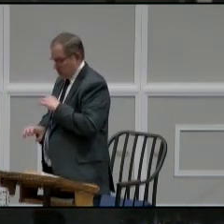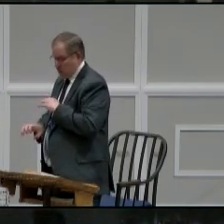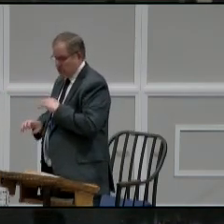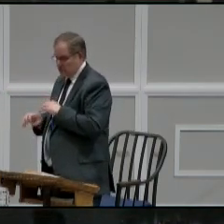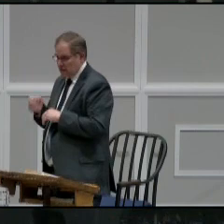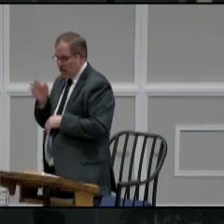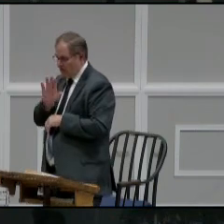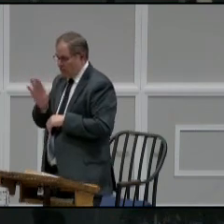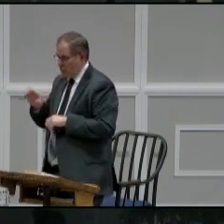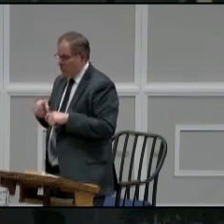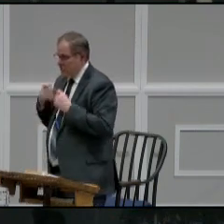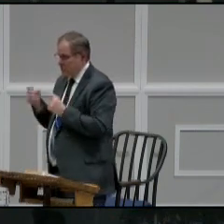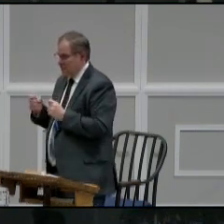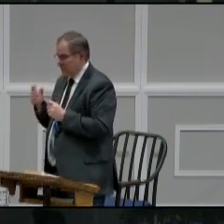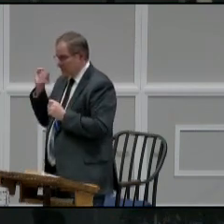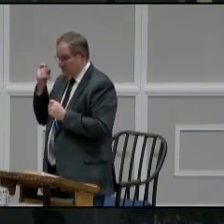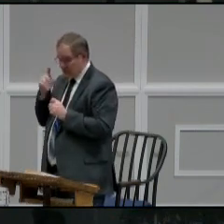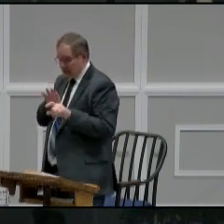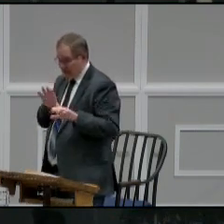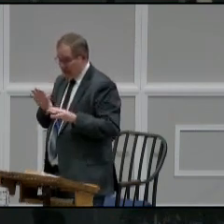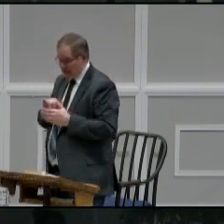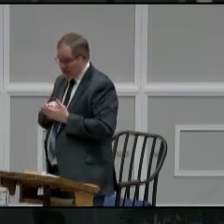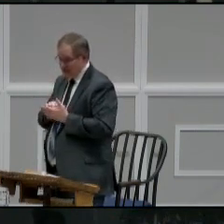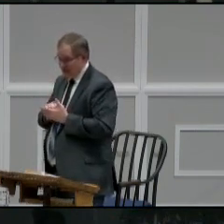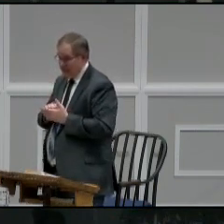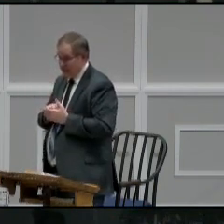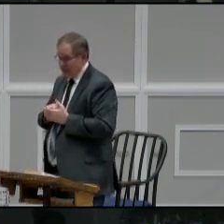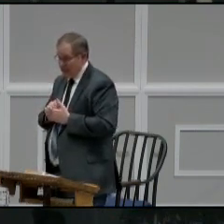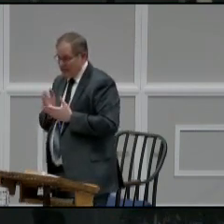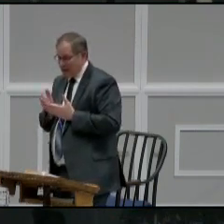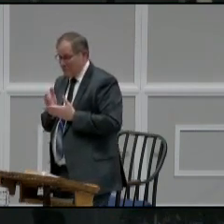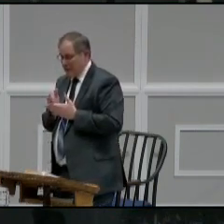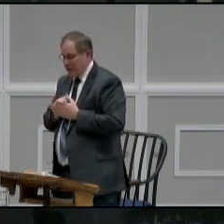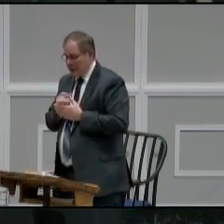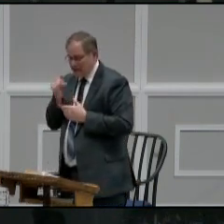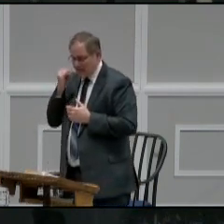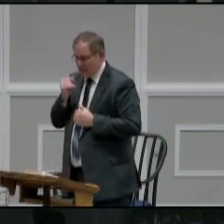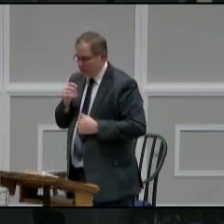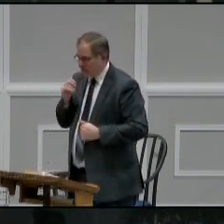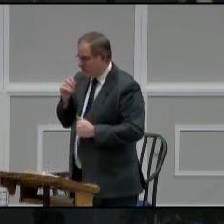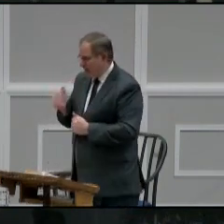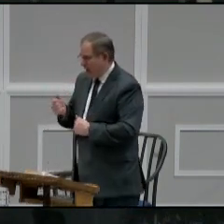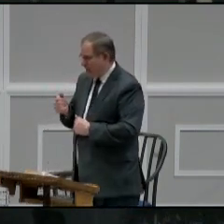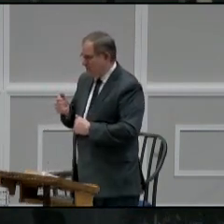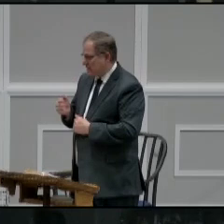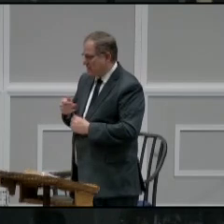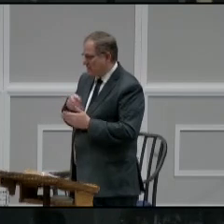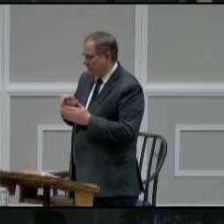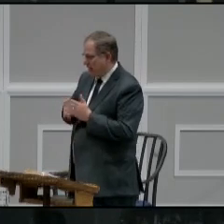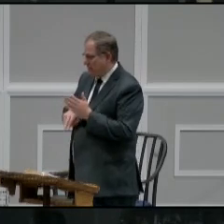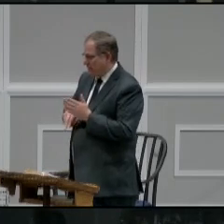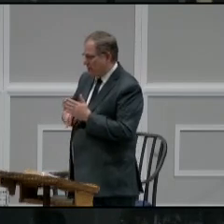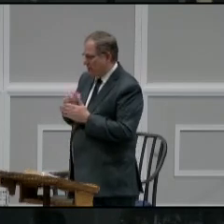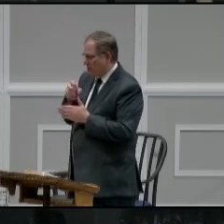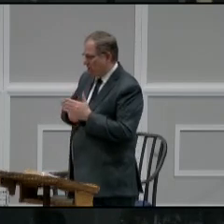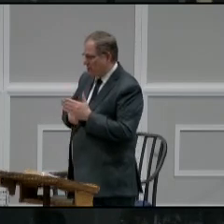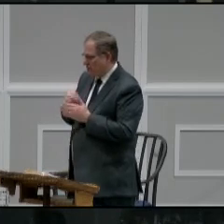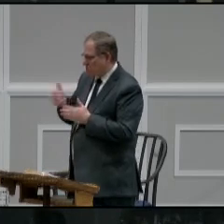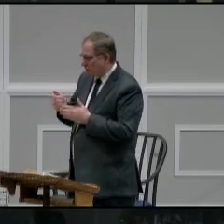You know, I think if it was more immediate, perhaps we would we would pay attention more.